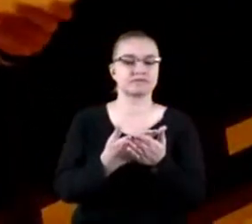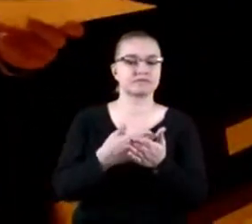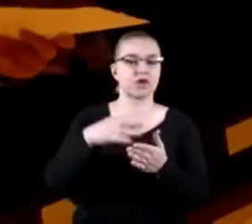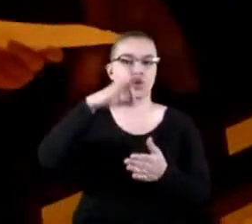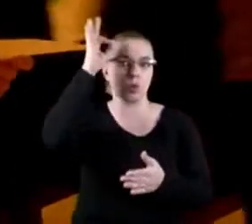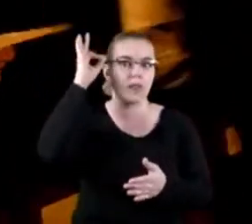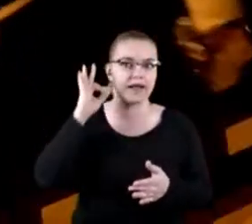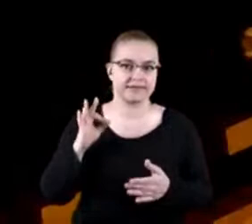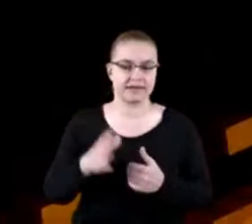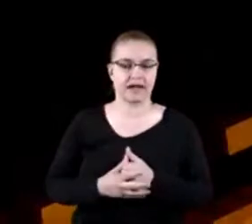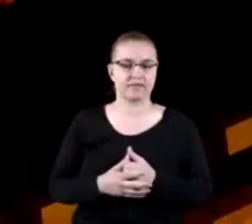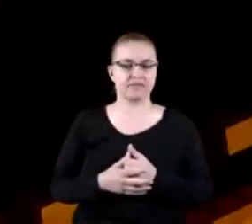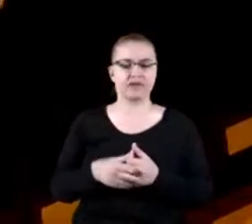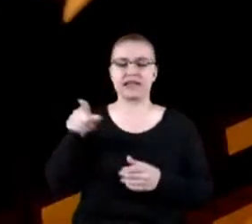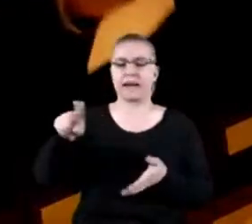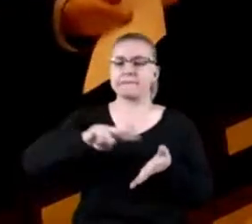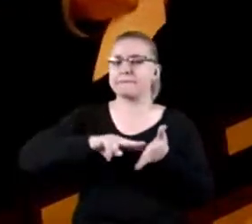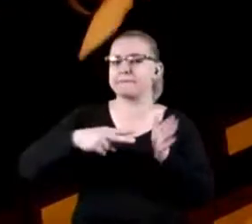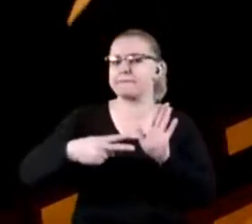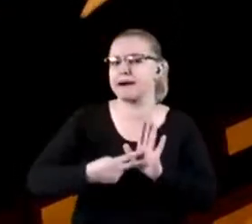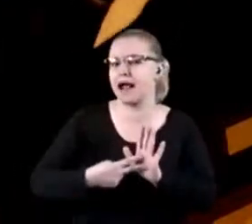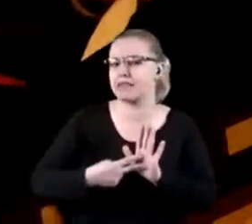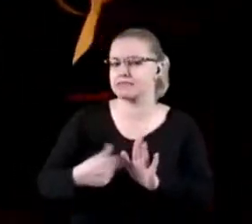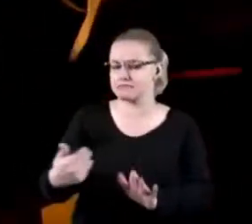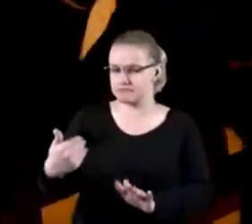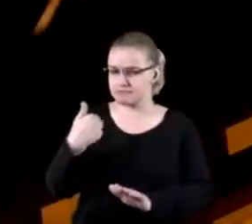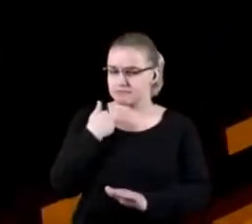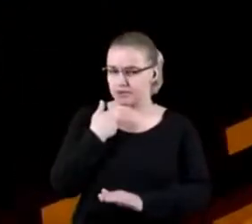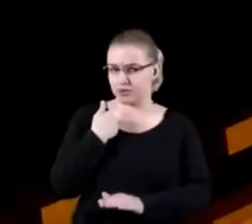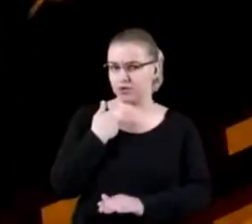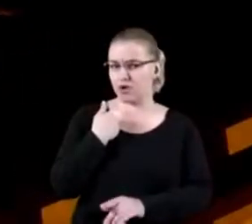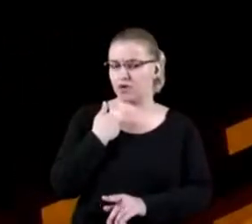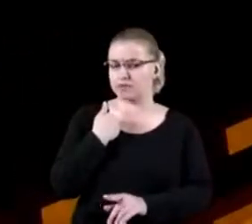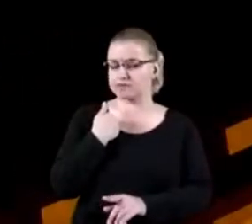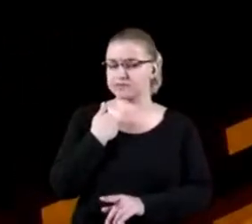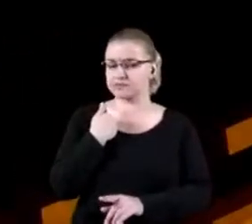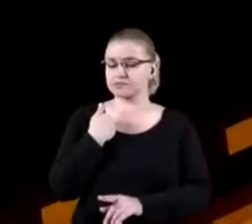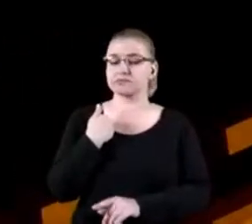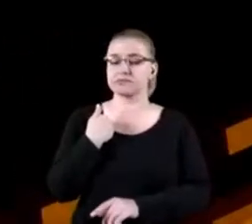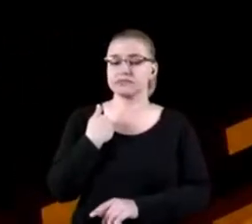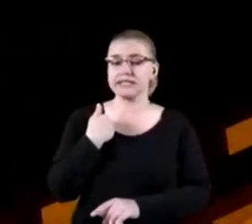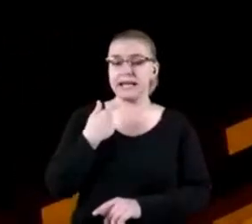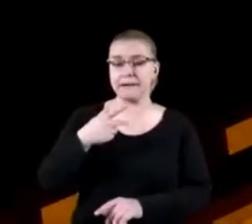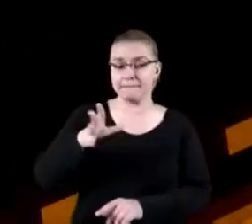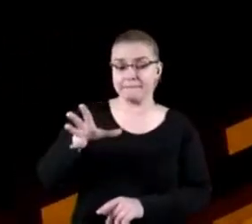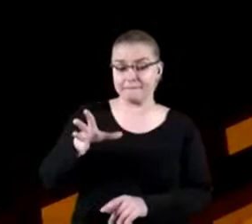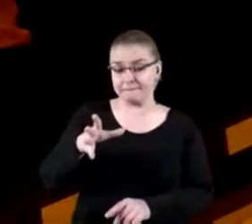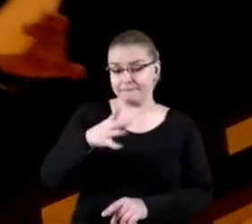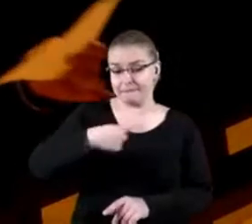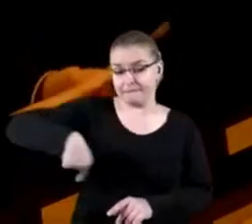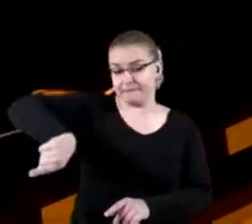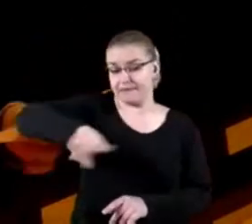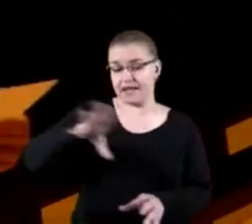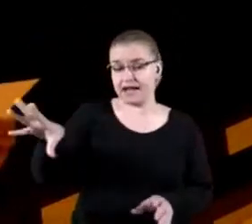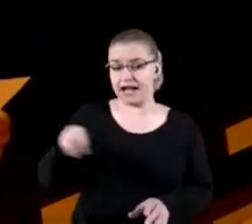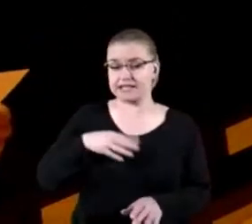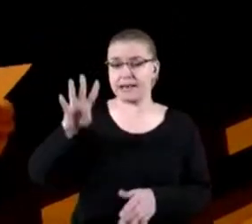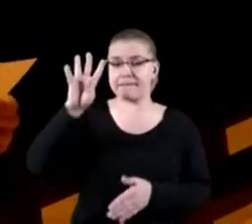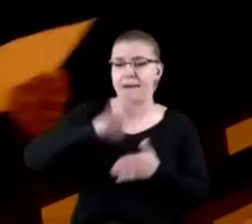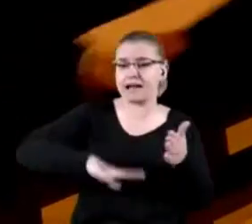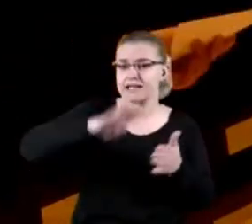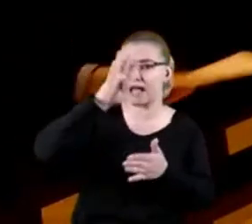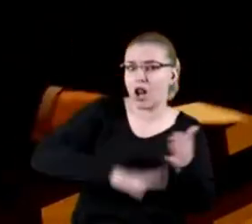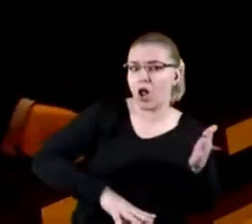planning linked to the SDGs, and we are doing with them in the Barcelona metropolitan area, we are doing their waste management